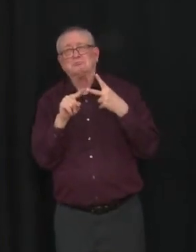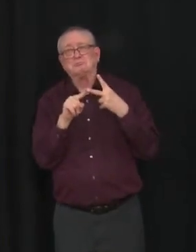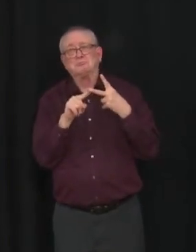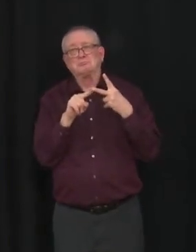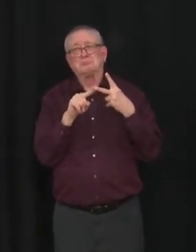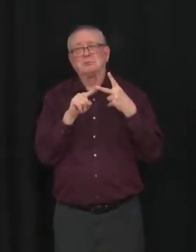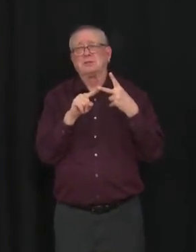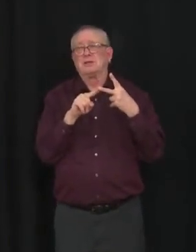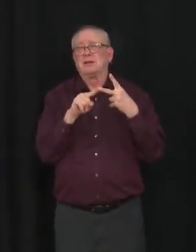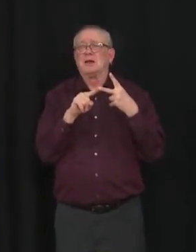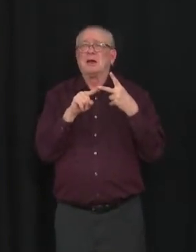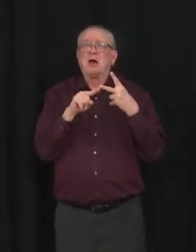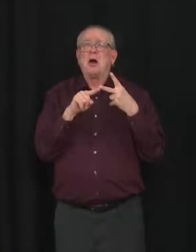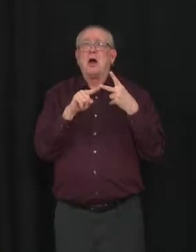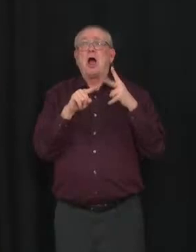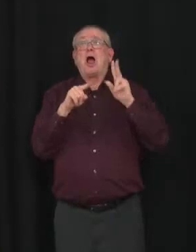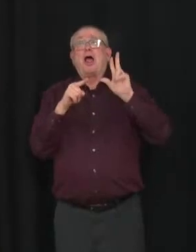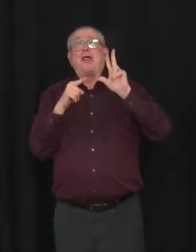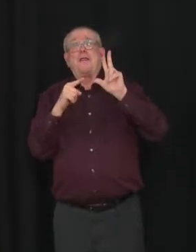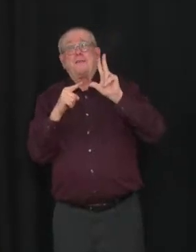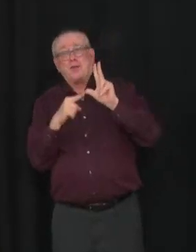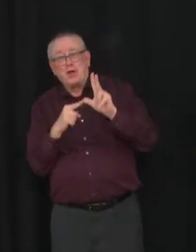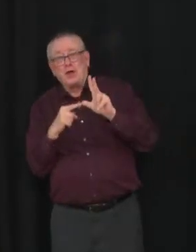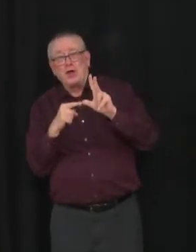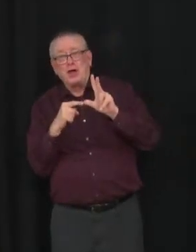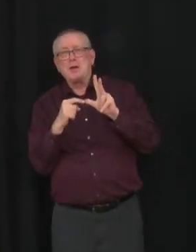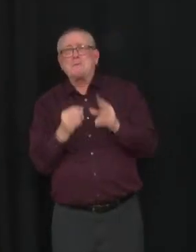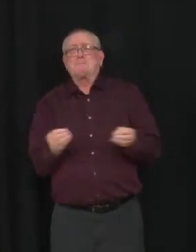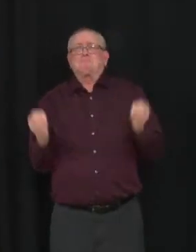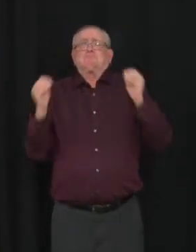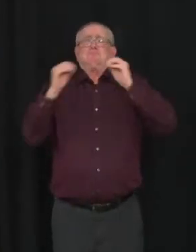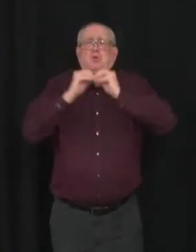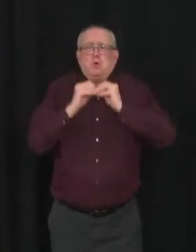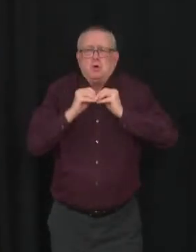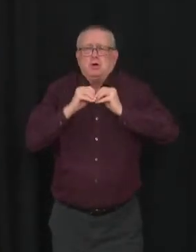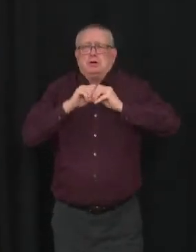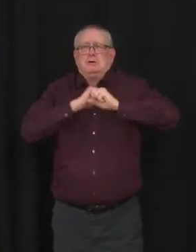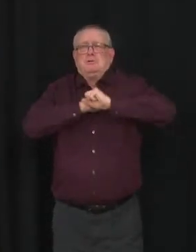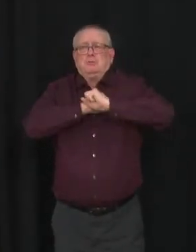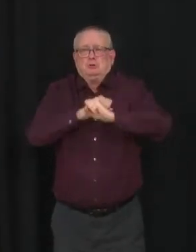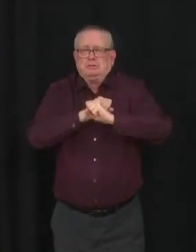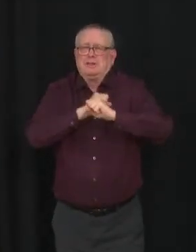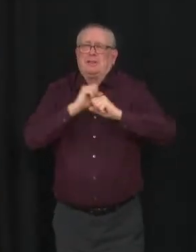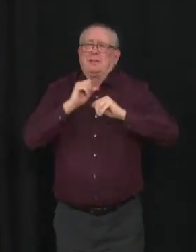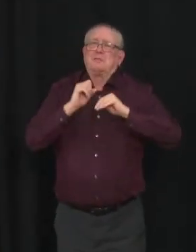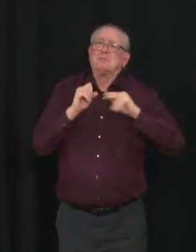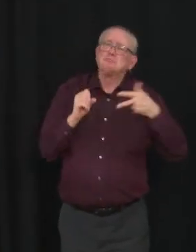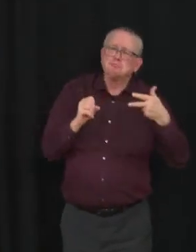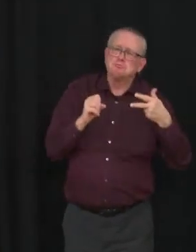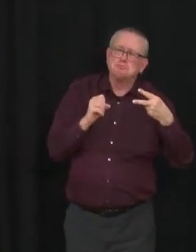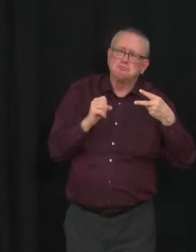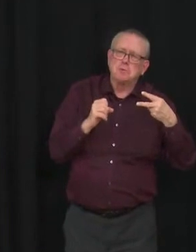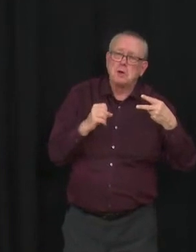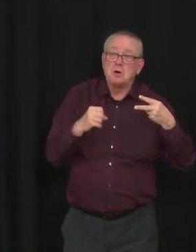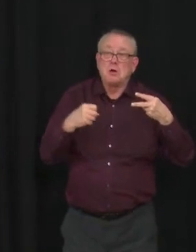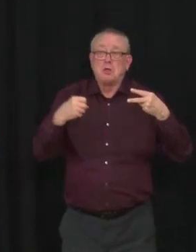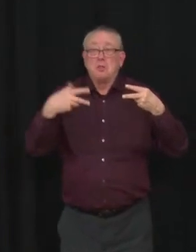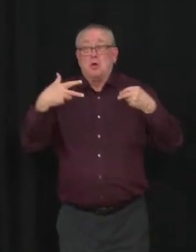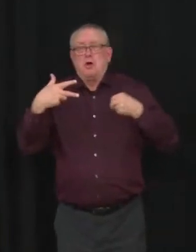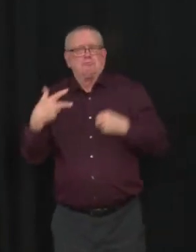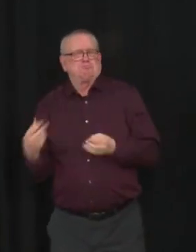to preventing infection from Omicron. We don't yet know how, on a widespread population basis, infection can